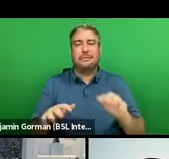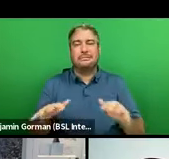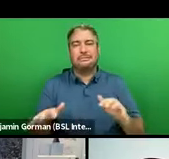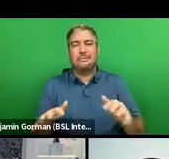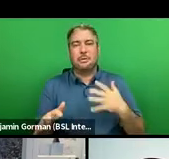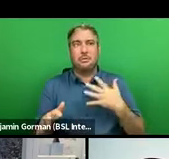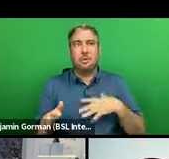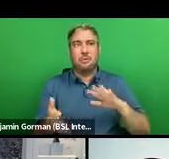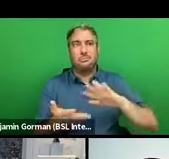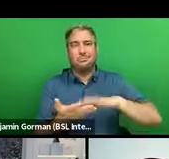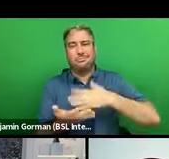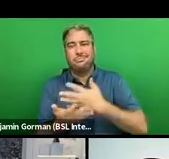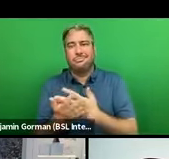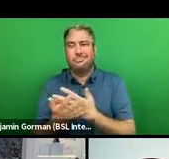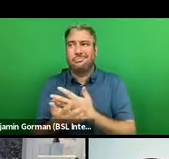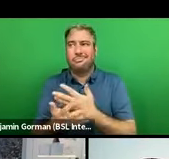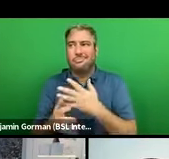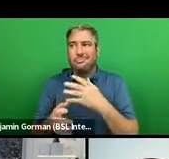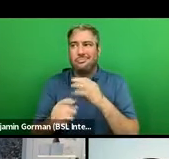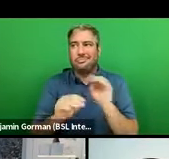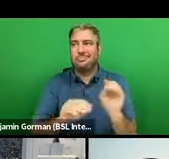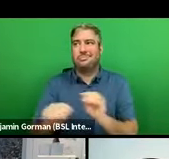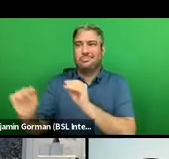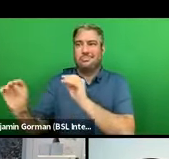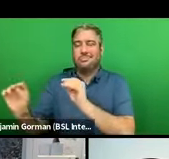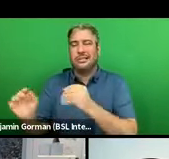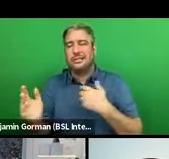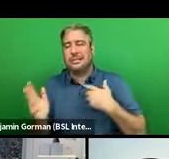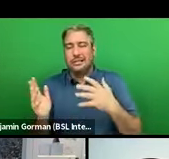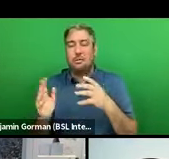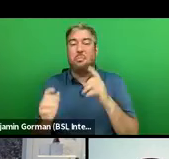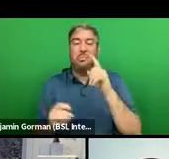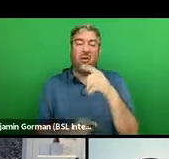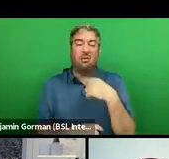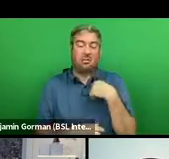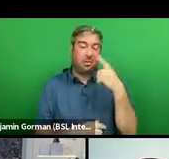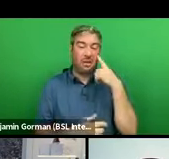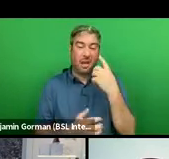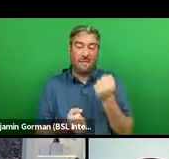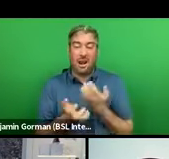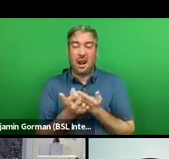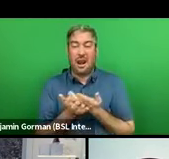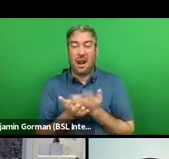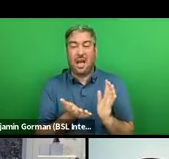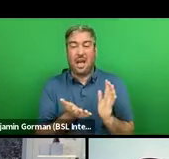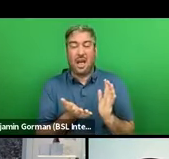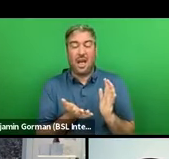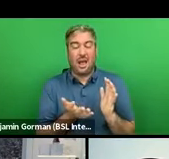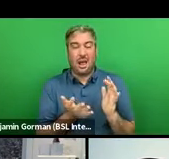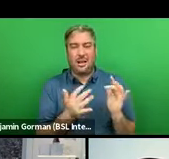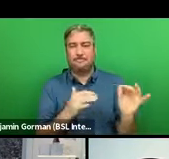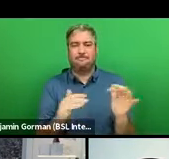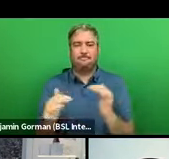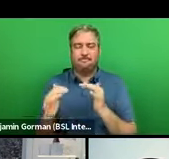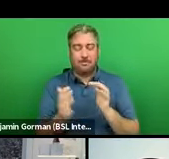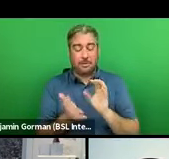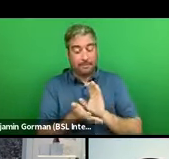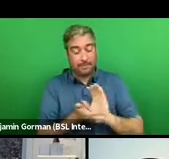that there's clearly a running tension between investing in people and investing in places.